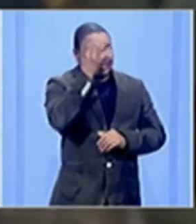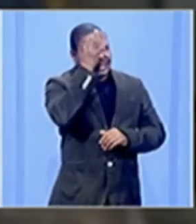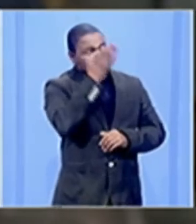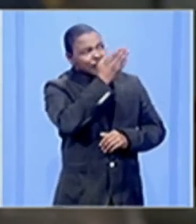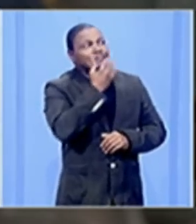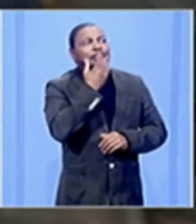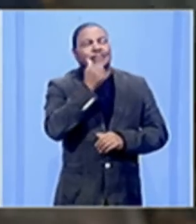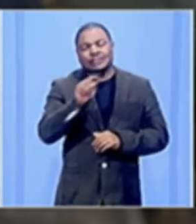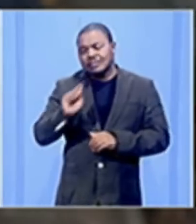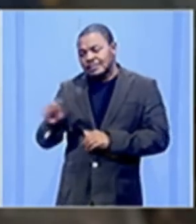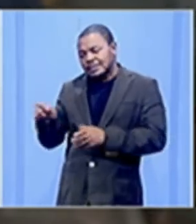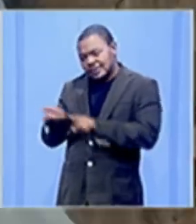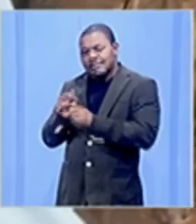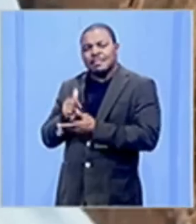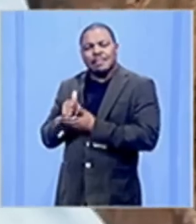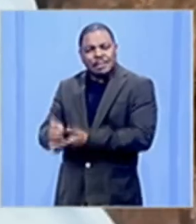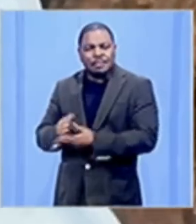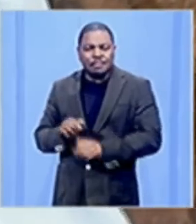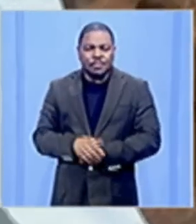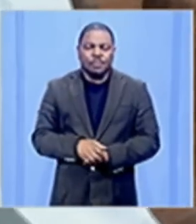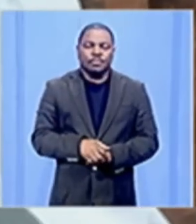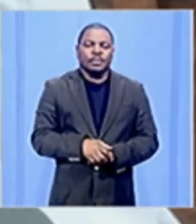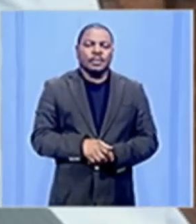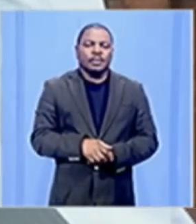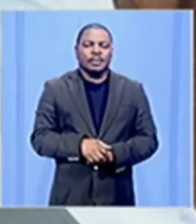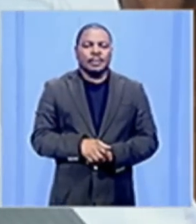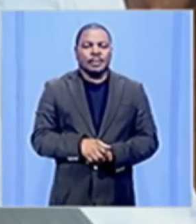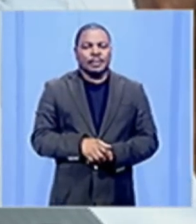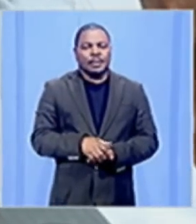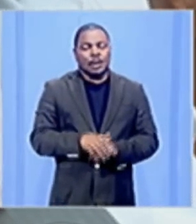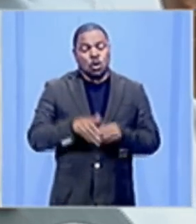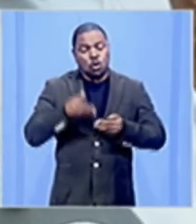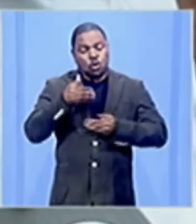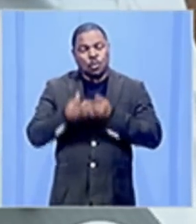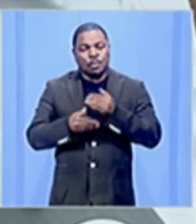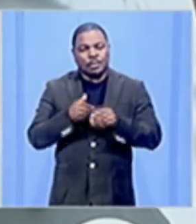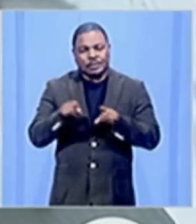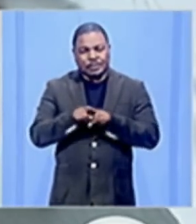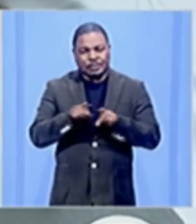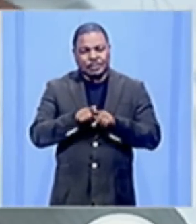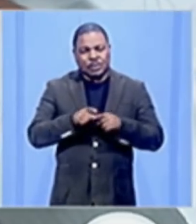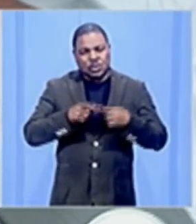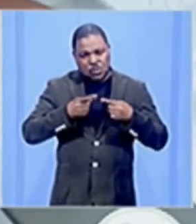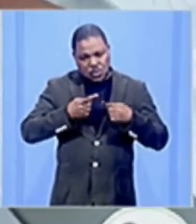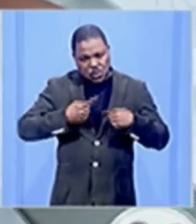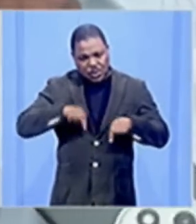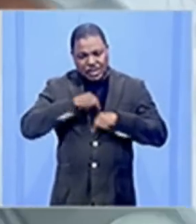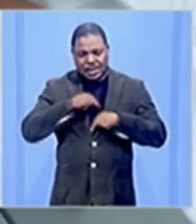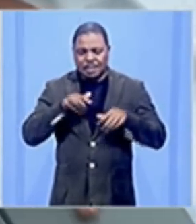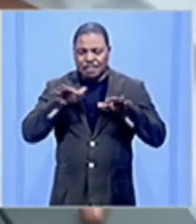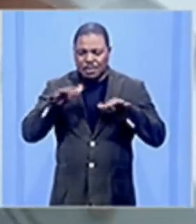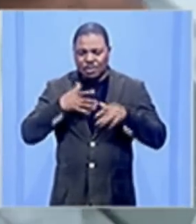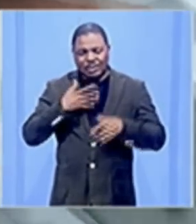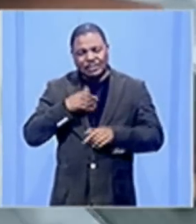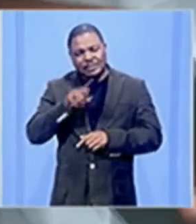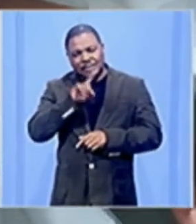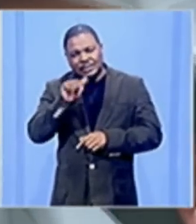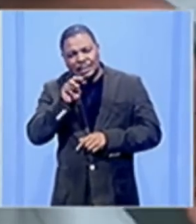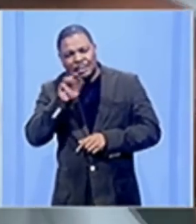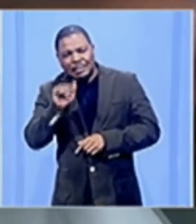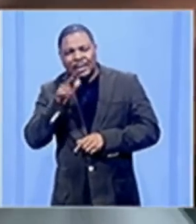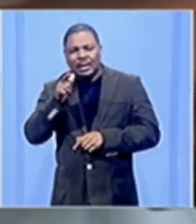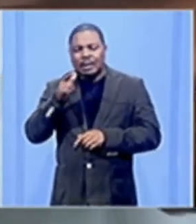ba bangwe. Truly operation yafika ukuthi yenze impilo yethu thina zamazamazi ibe difficult. End up si